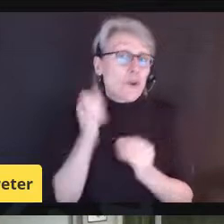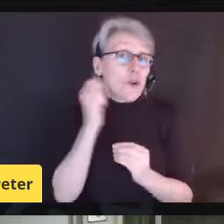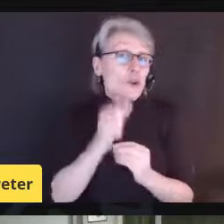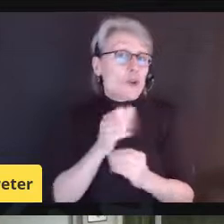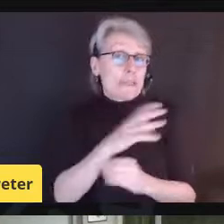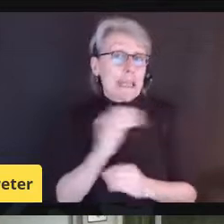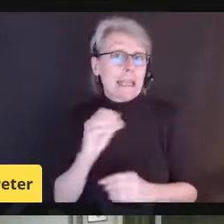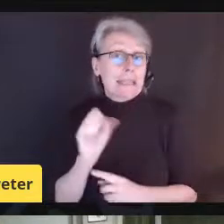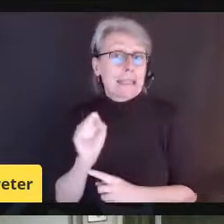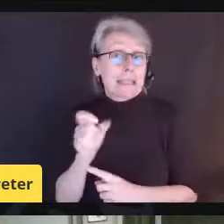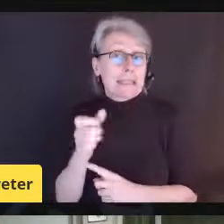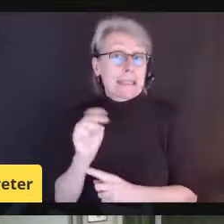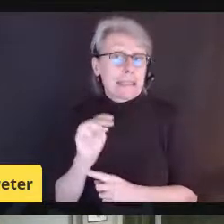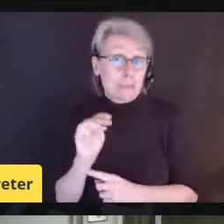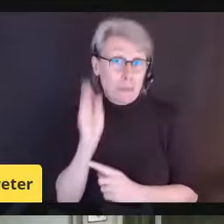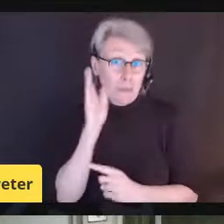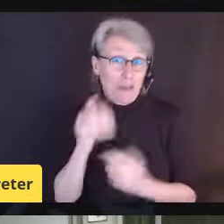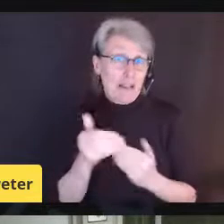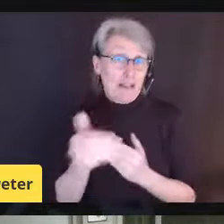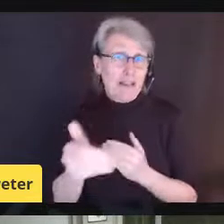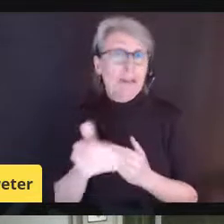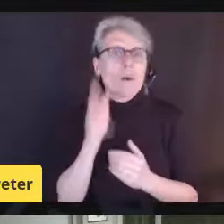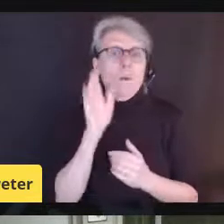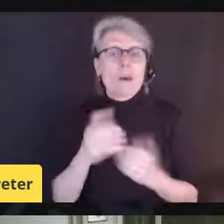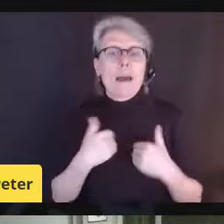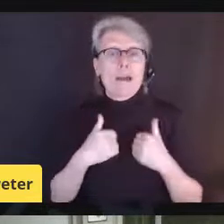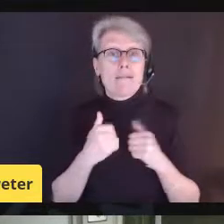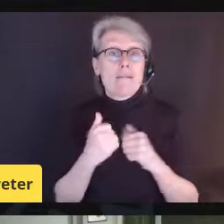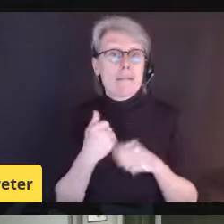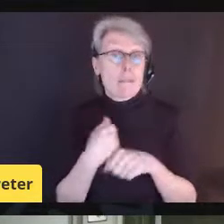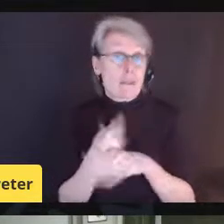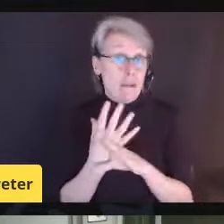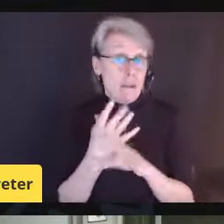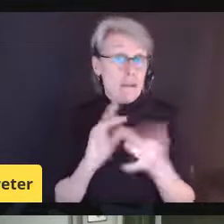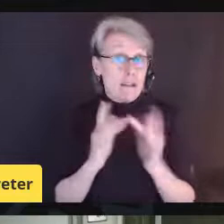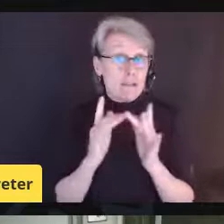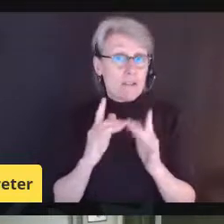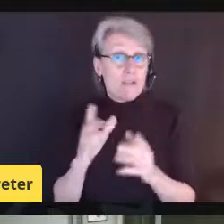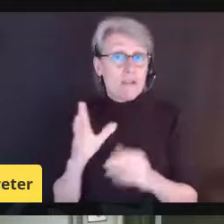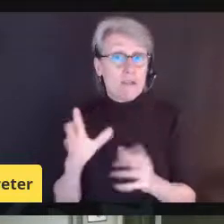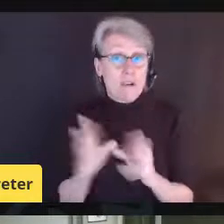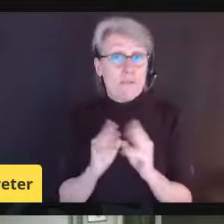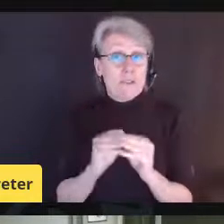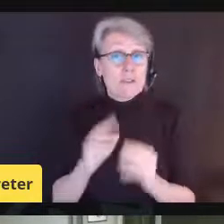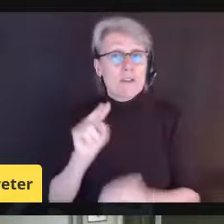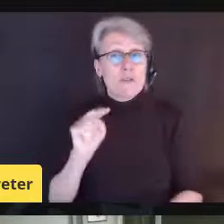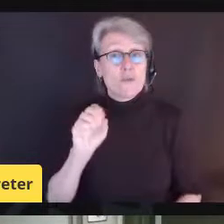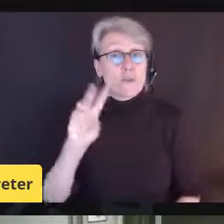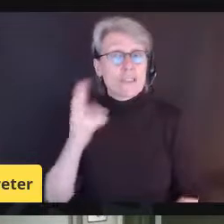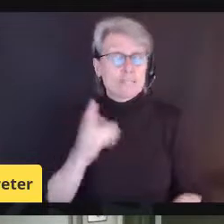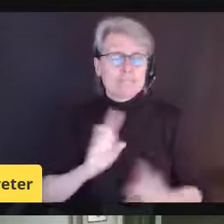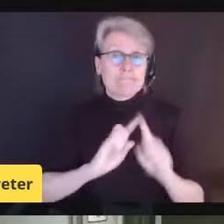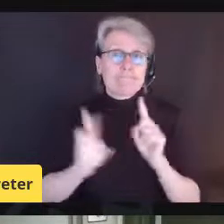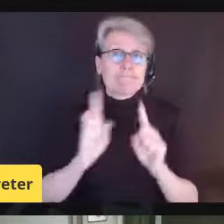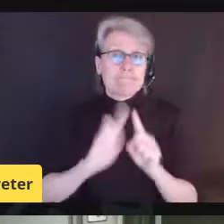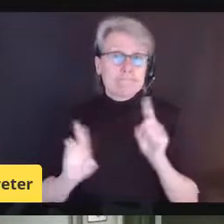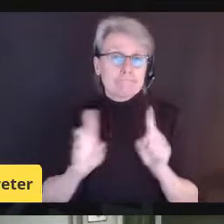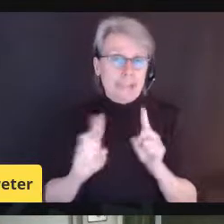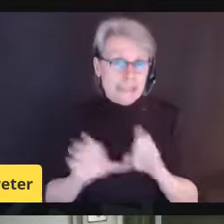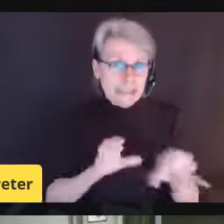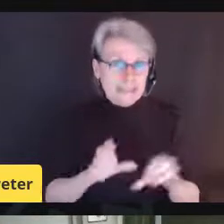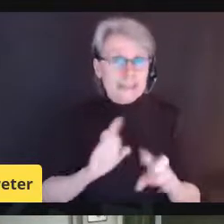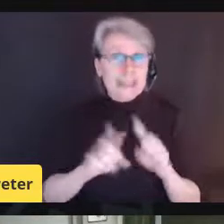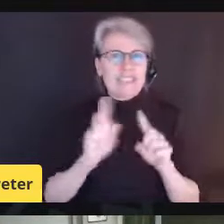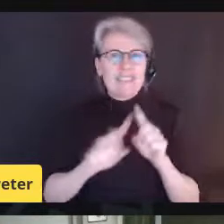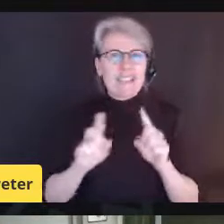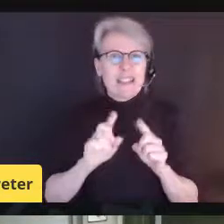actually also have our main Girls in STEAM virtual conference coming up on November 6th. And we have a bunch of activities and over 50 mentors from all